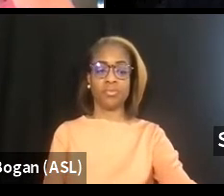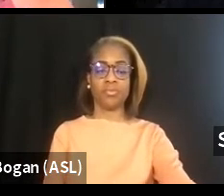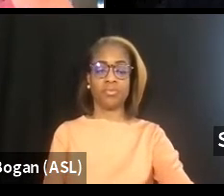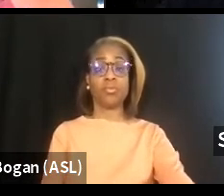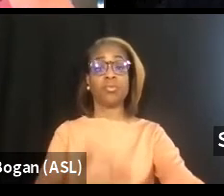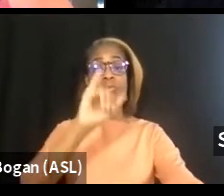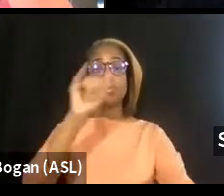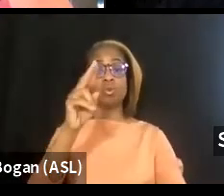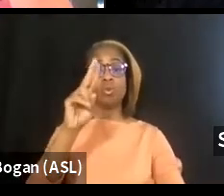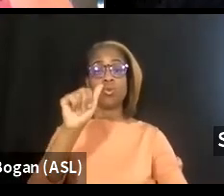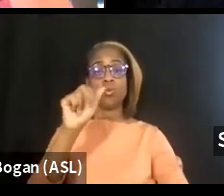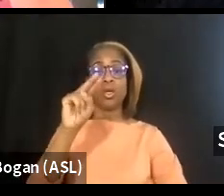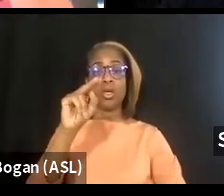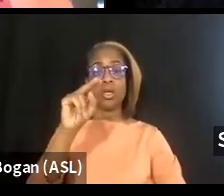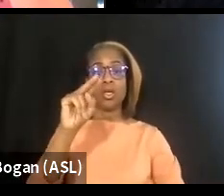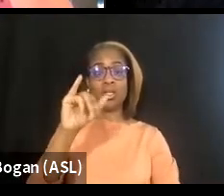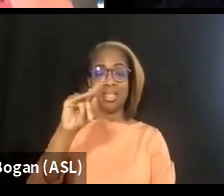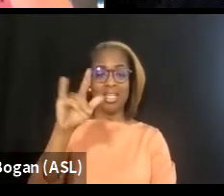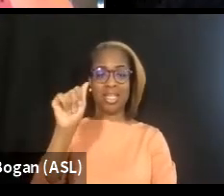Juanita?